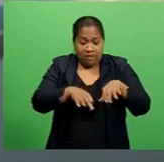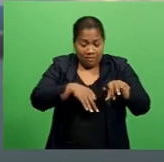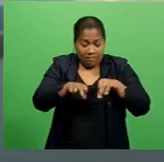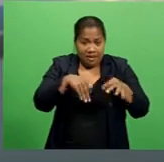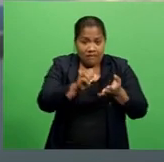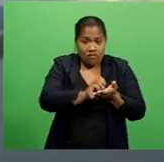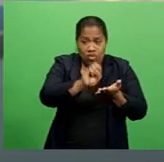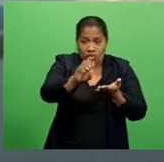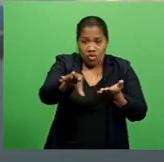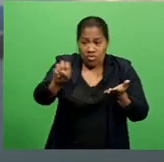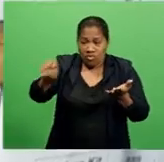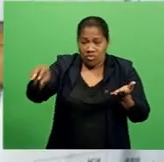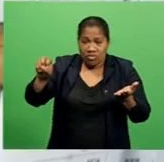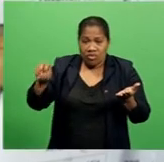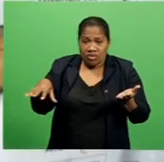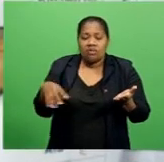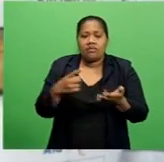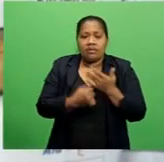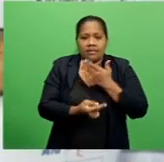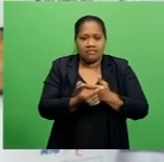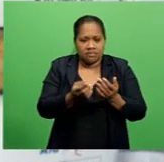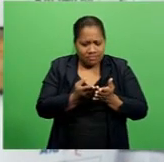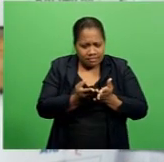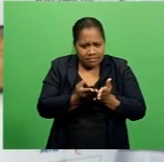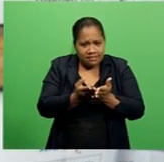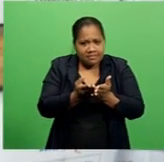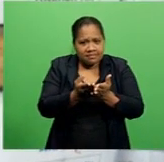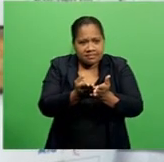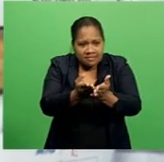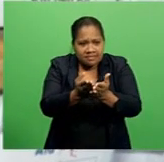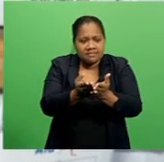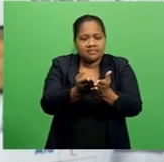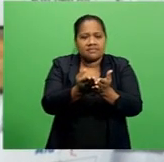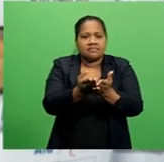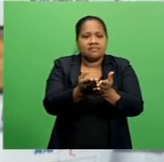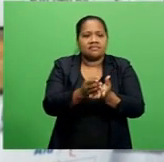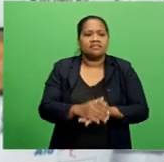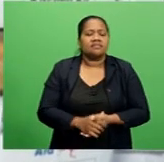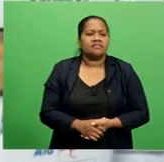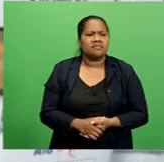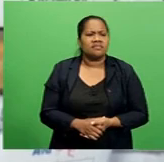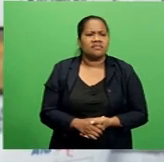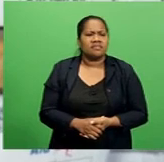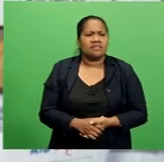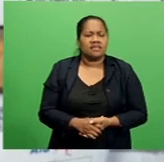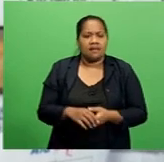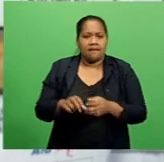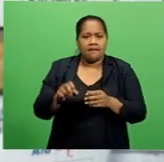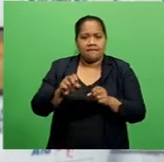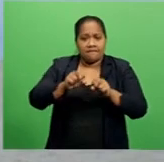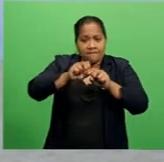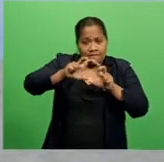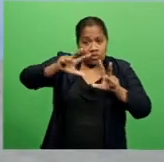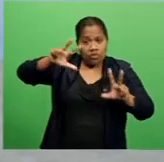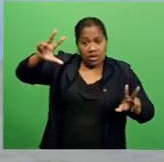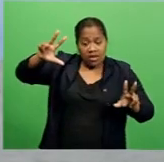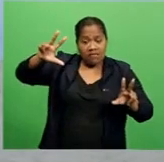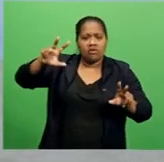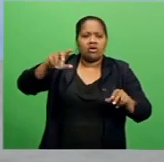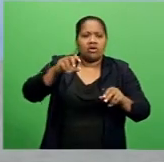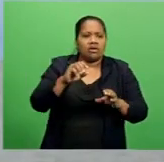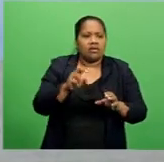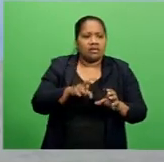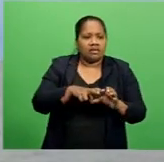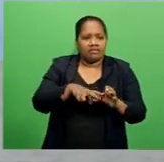loaded centrally onto the ship. It then sails as one big unit up to vicinity of Wanolewu, and then it will be offloaded